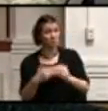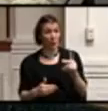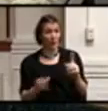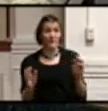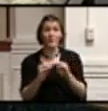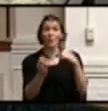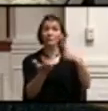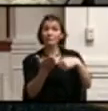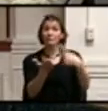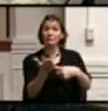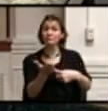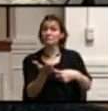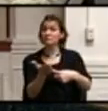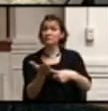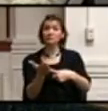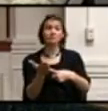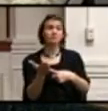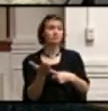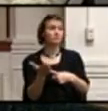more discussion about that one?